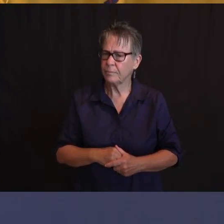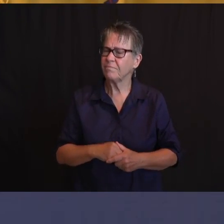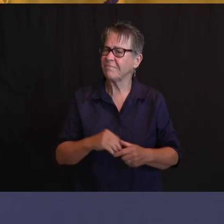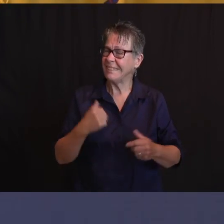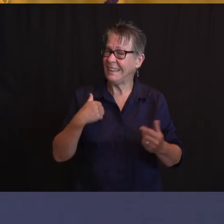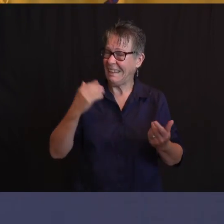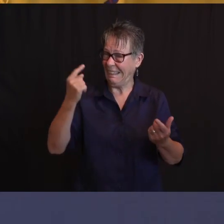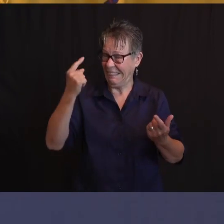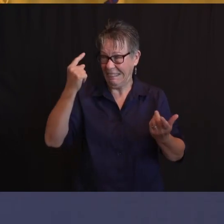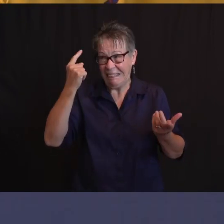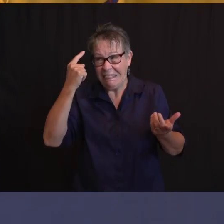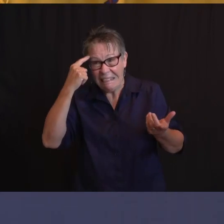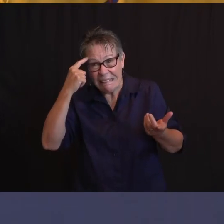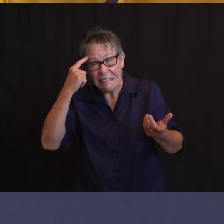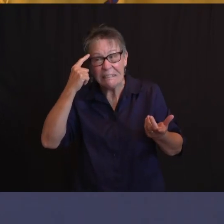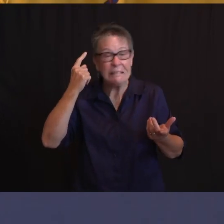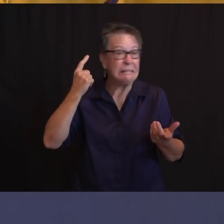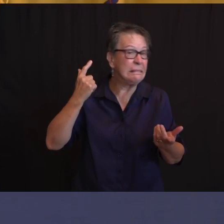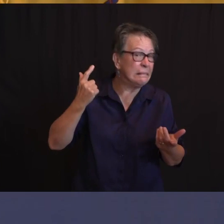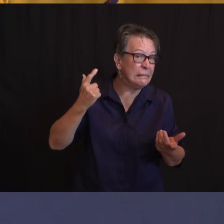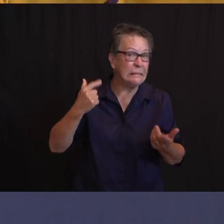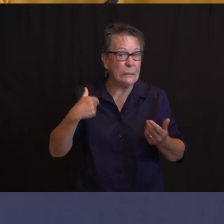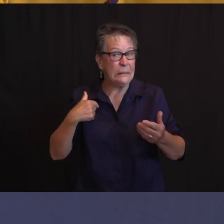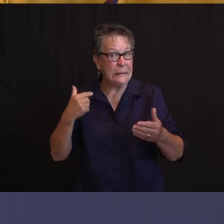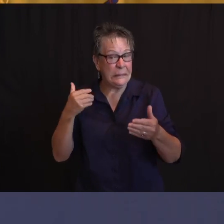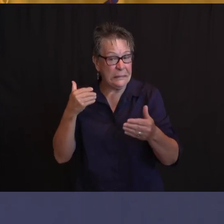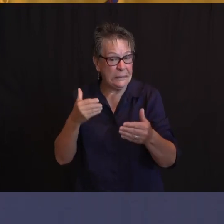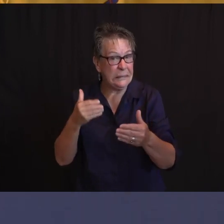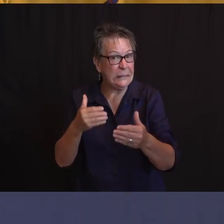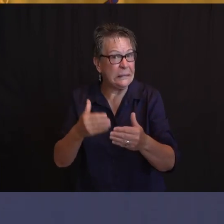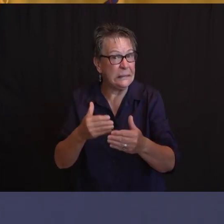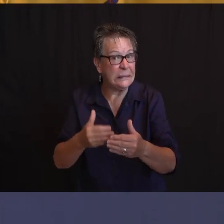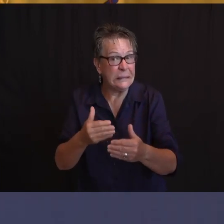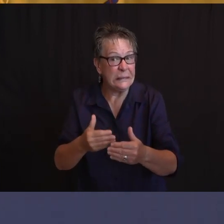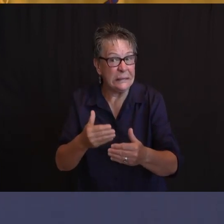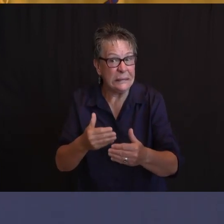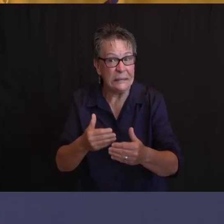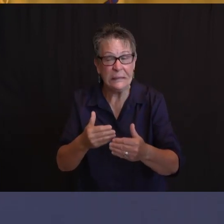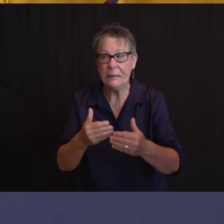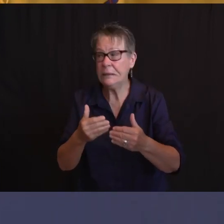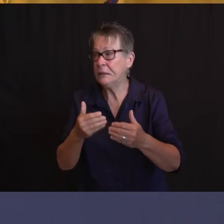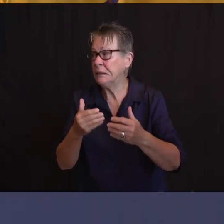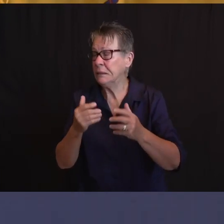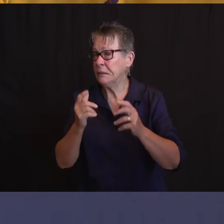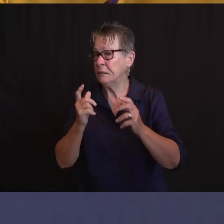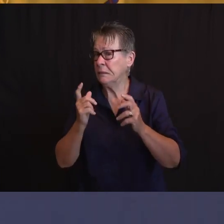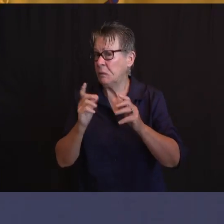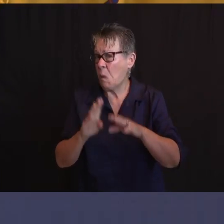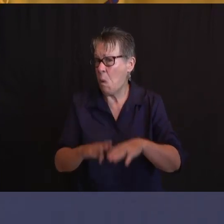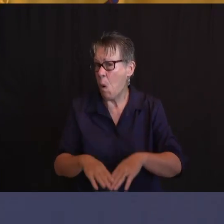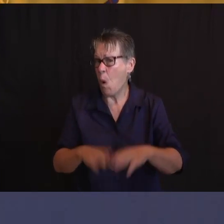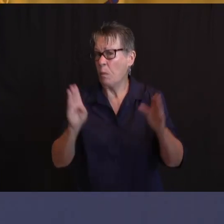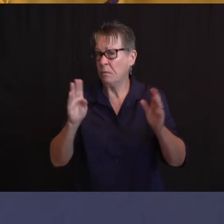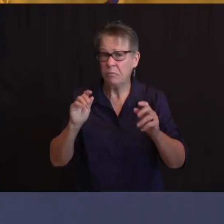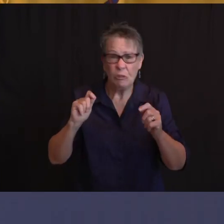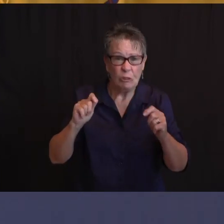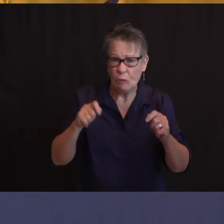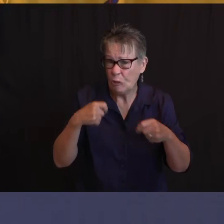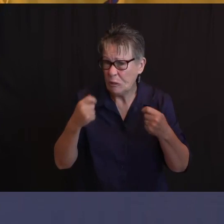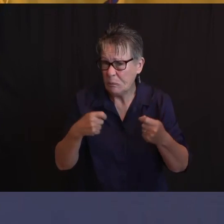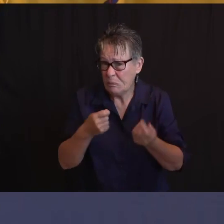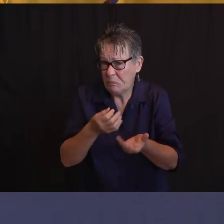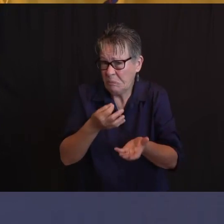going to be learning a lot from the New York experience, but we have an enormous regard for New York, So the fact that they're taking that step